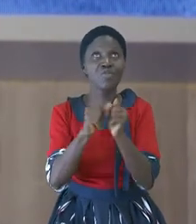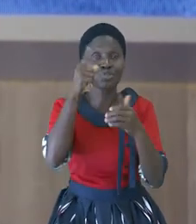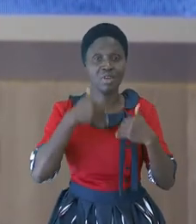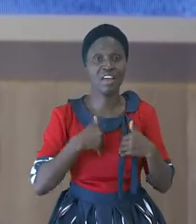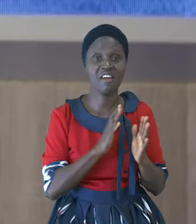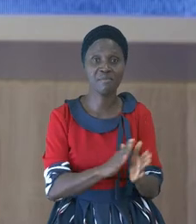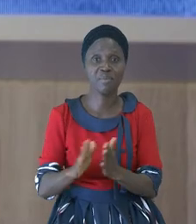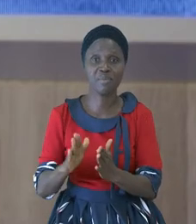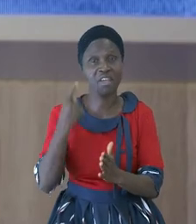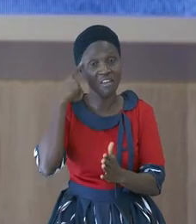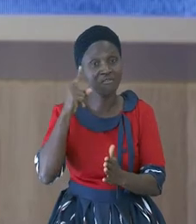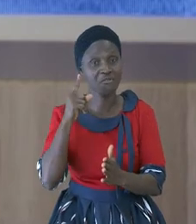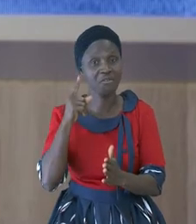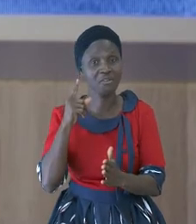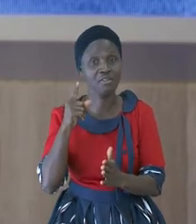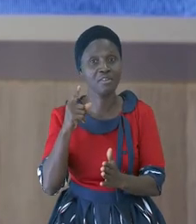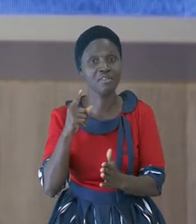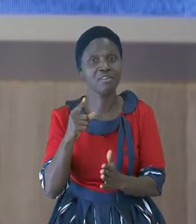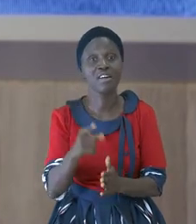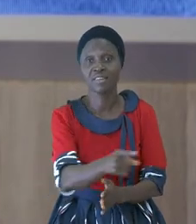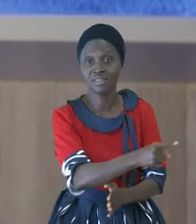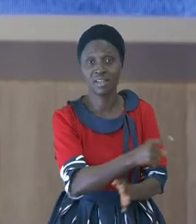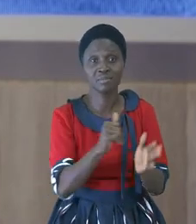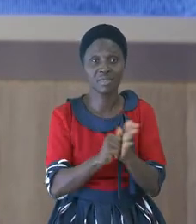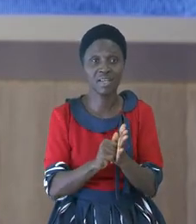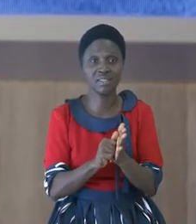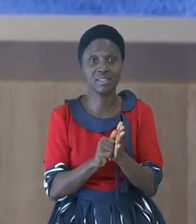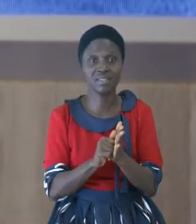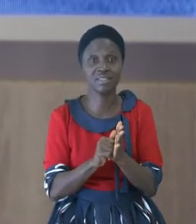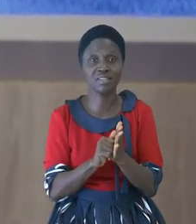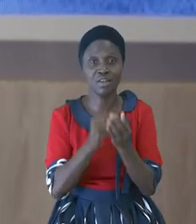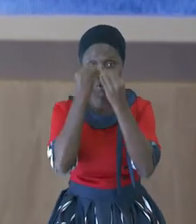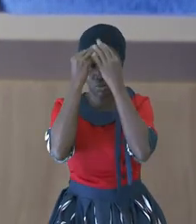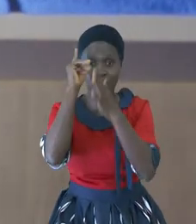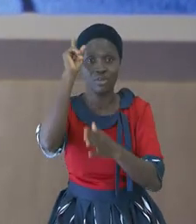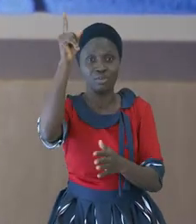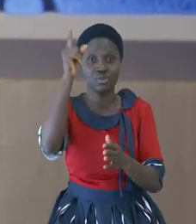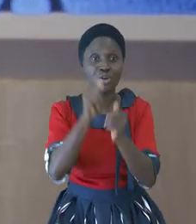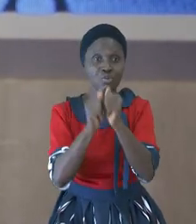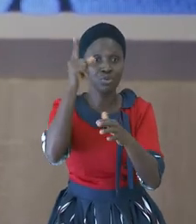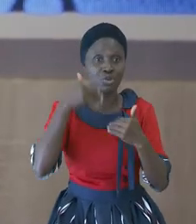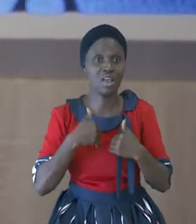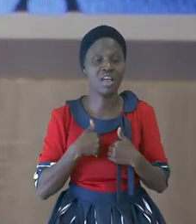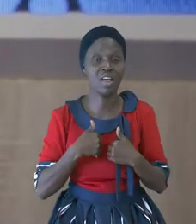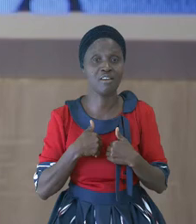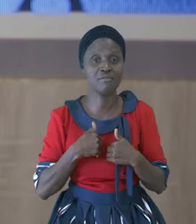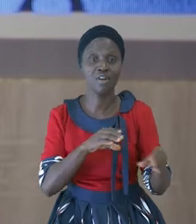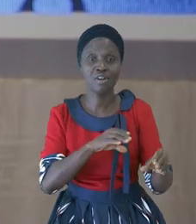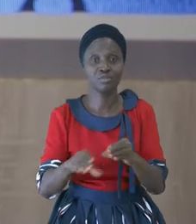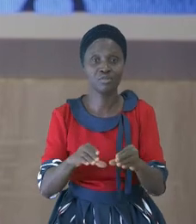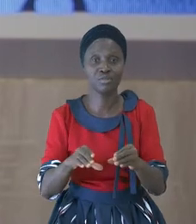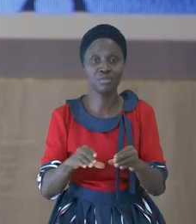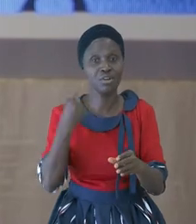them that fear thee, which thou hast wrought for them that trust in thee before